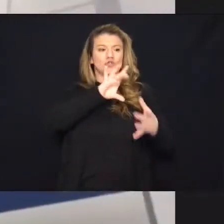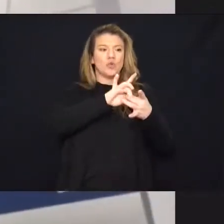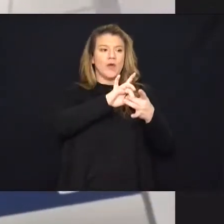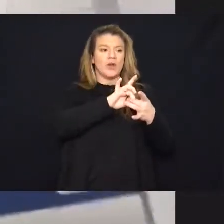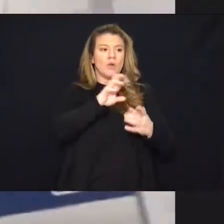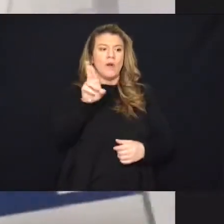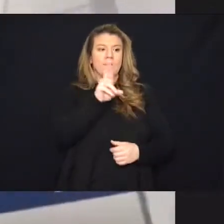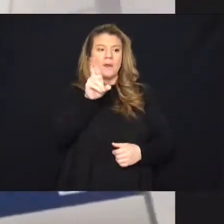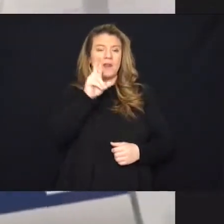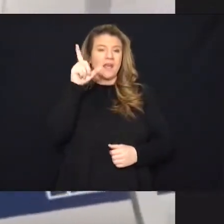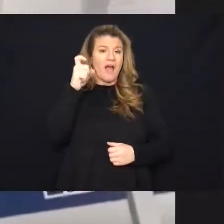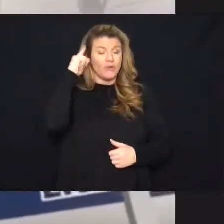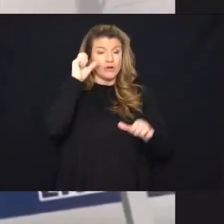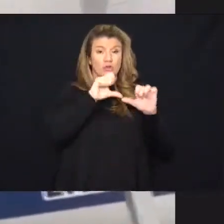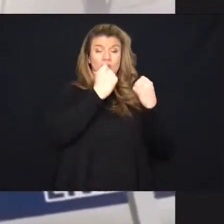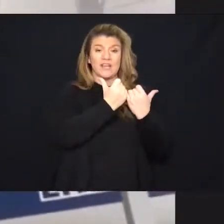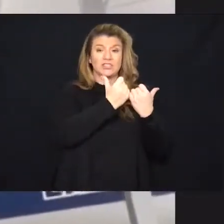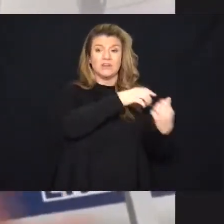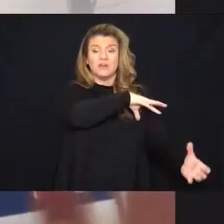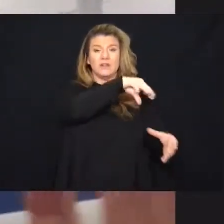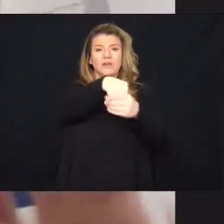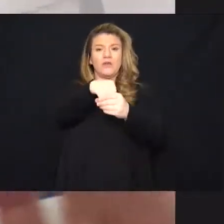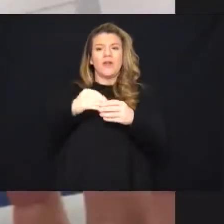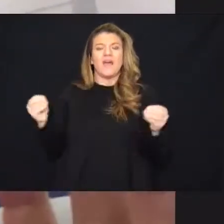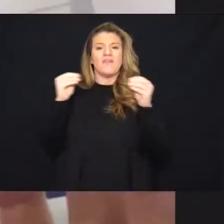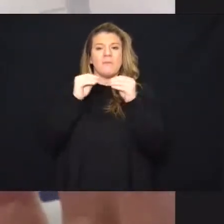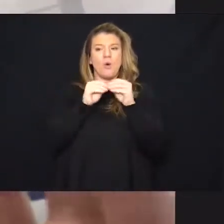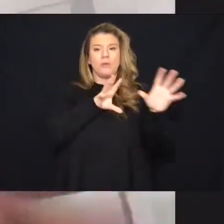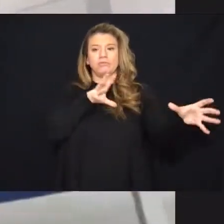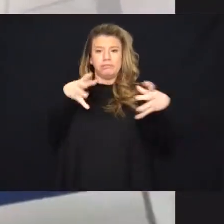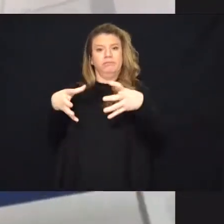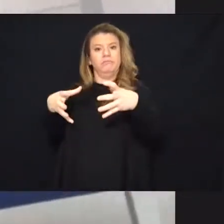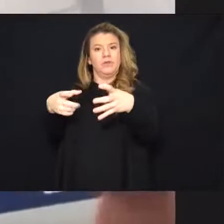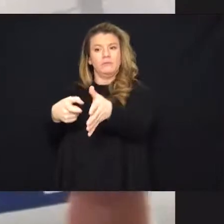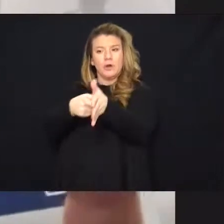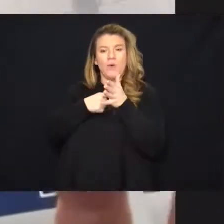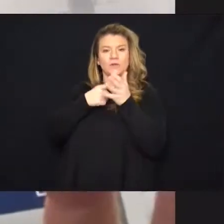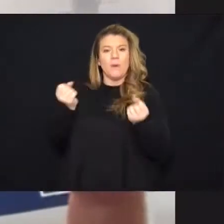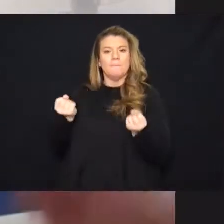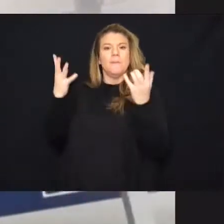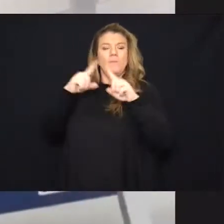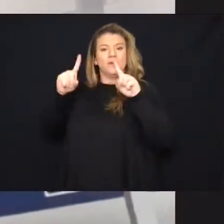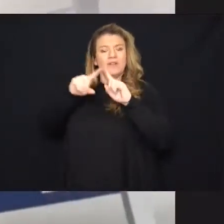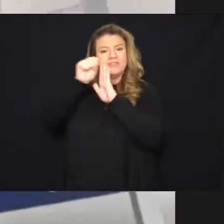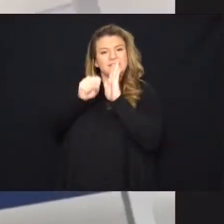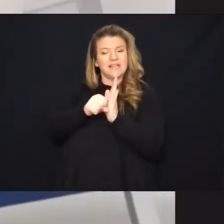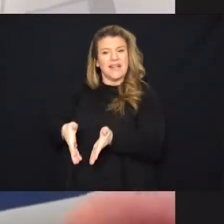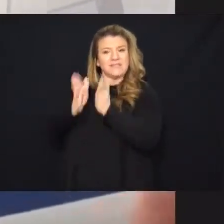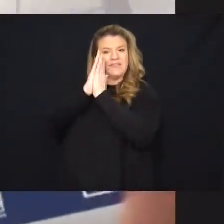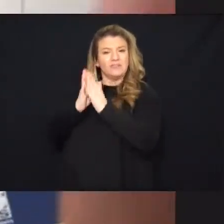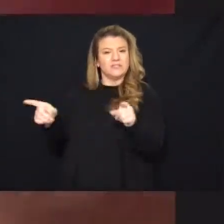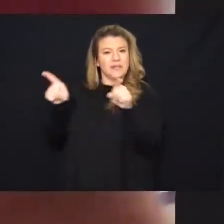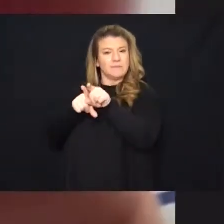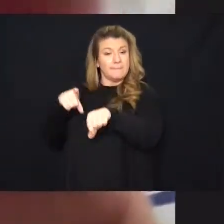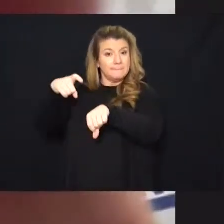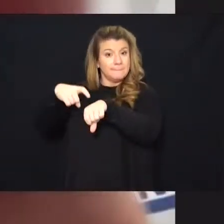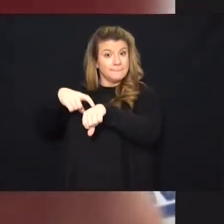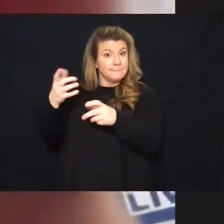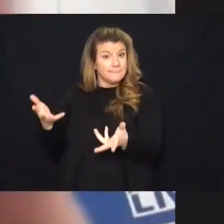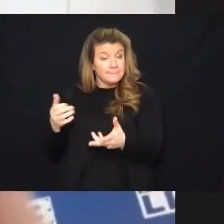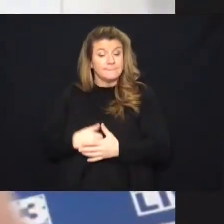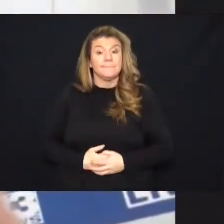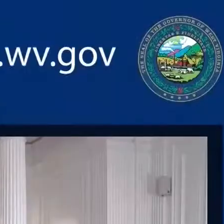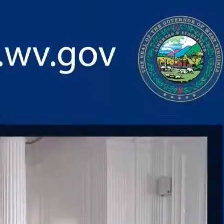Governors Association and go in and have a more forceful request with multiple states asking at the same time?